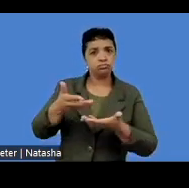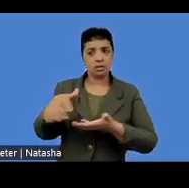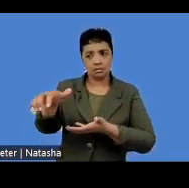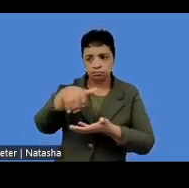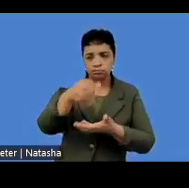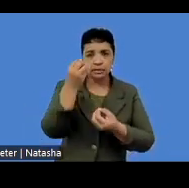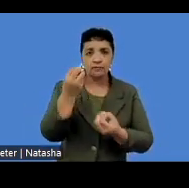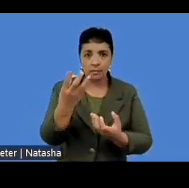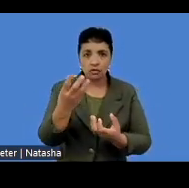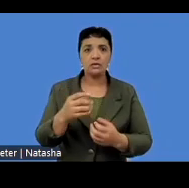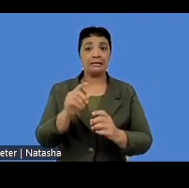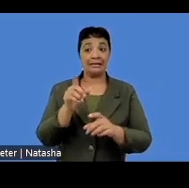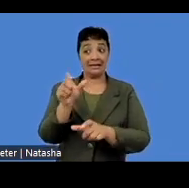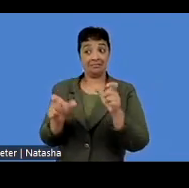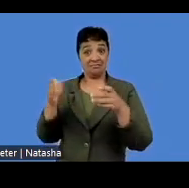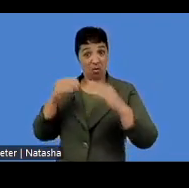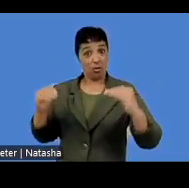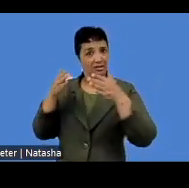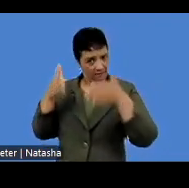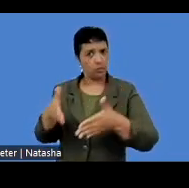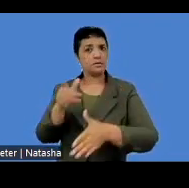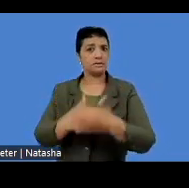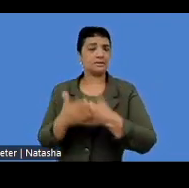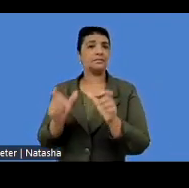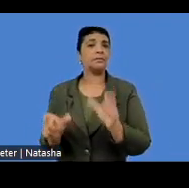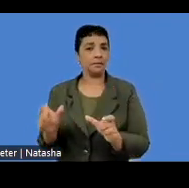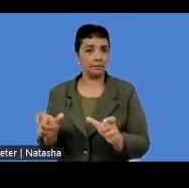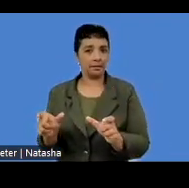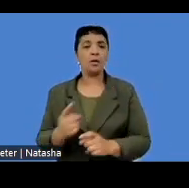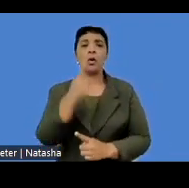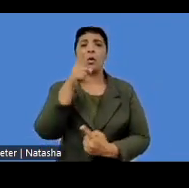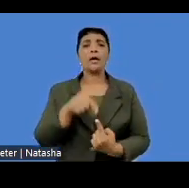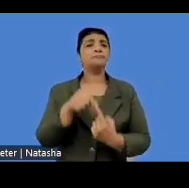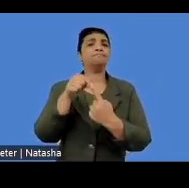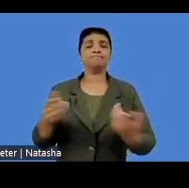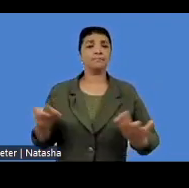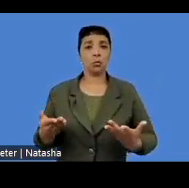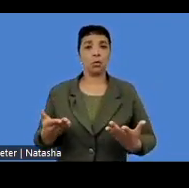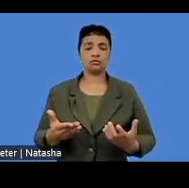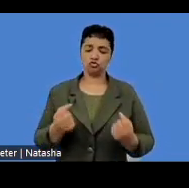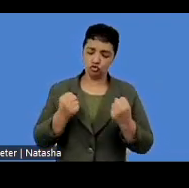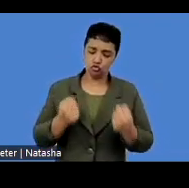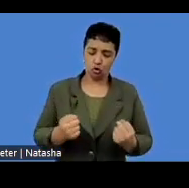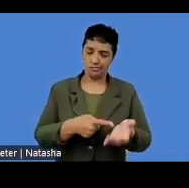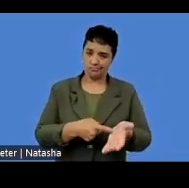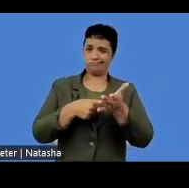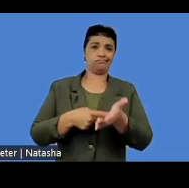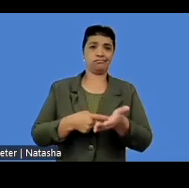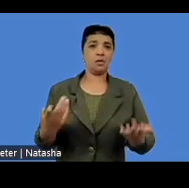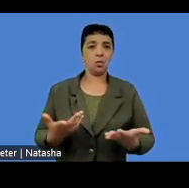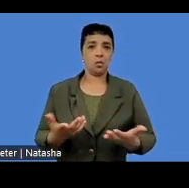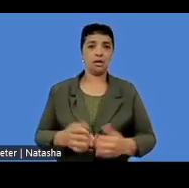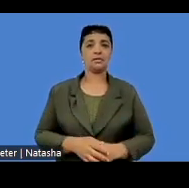And one of the issues that came out so strongly is that there's a need for